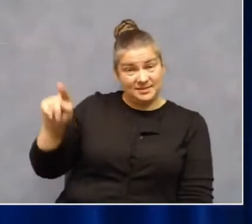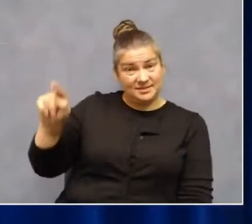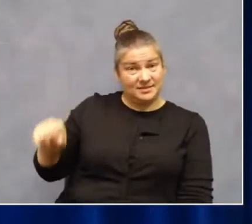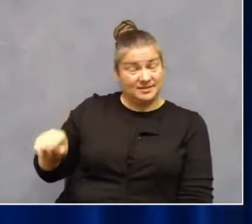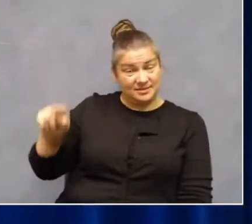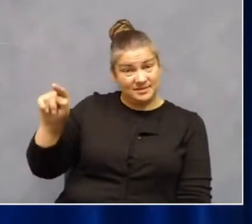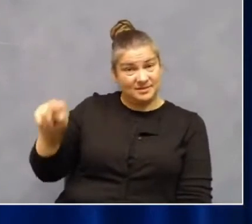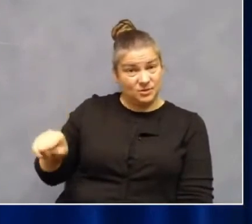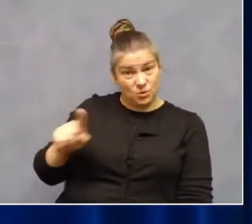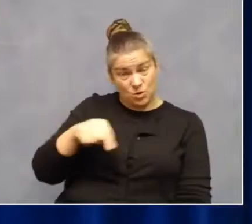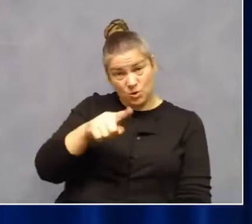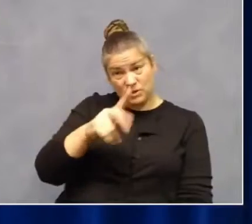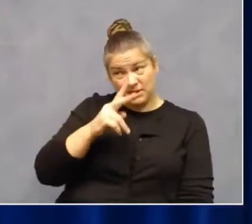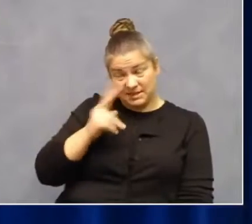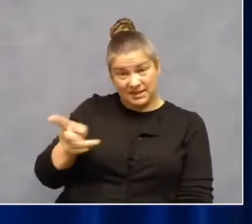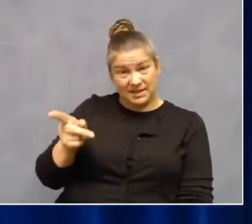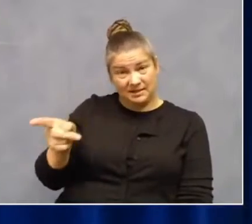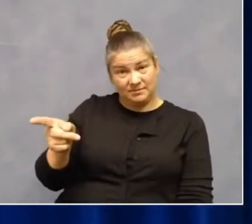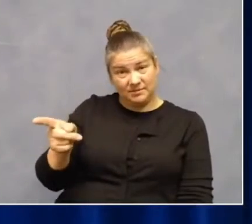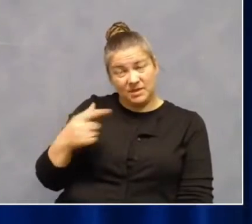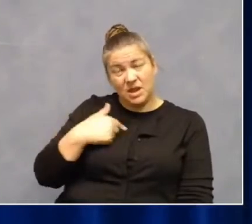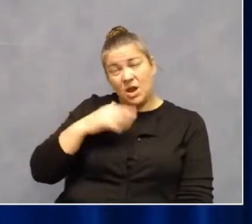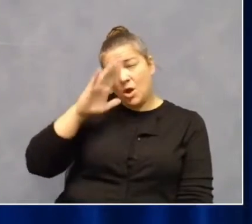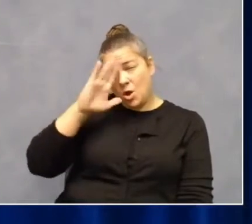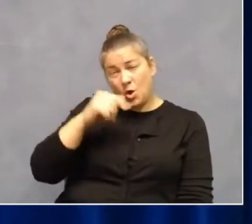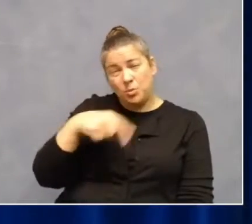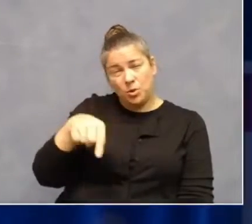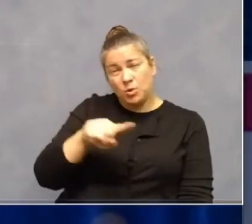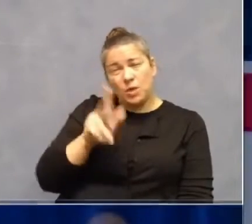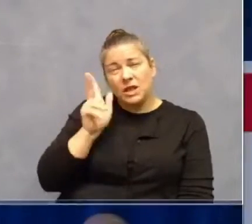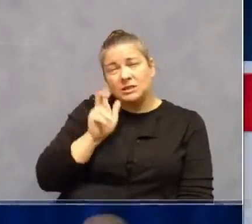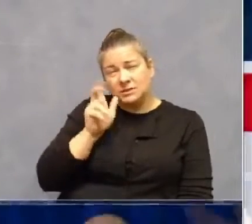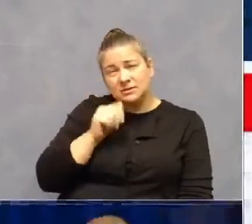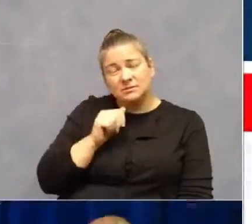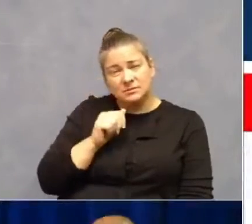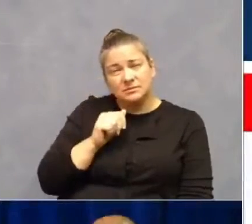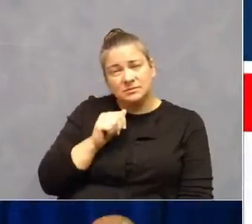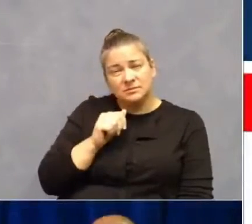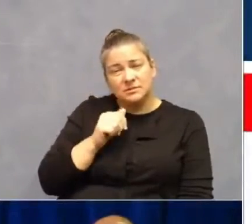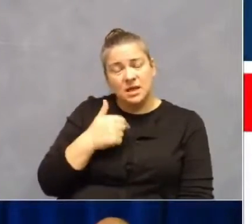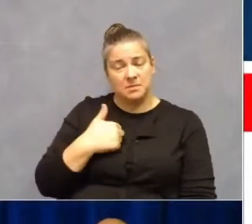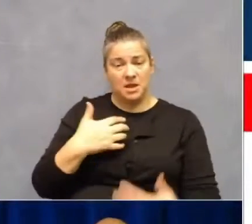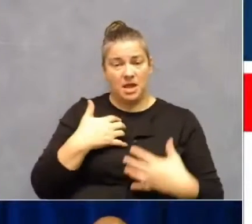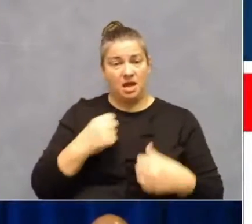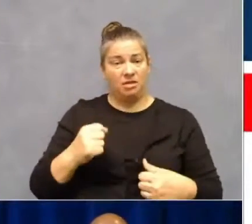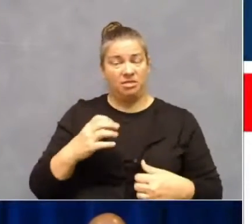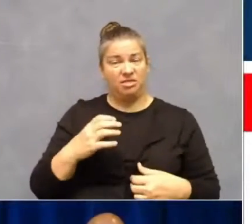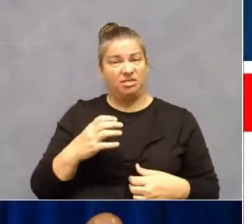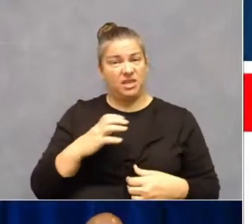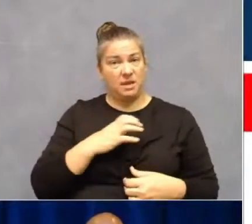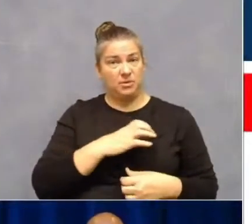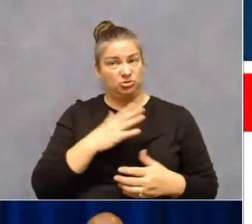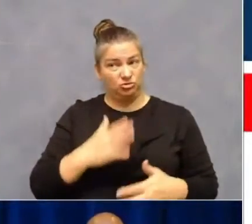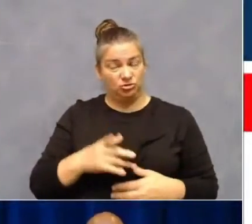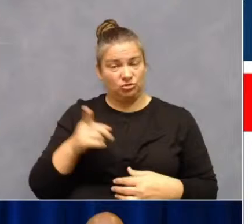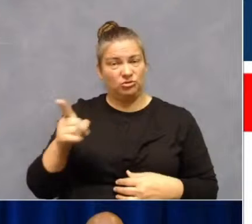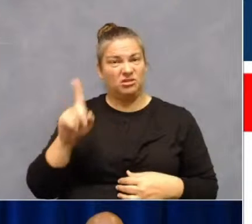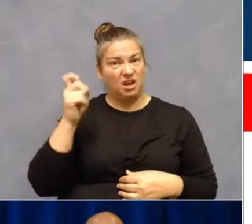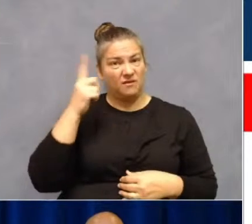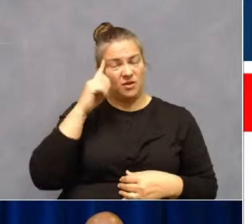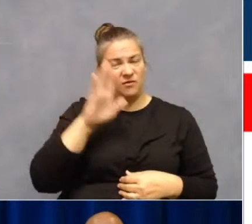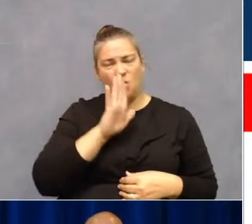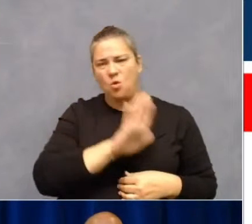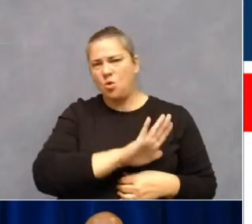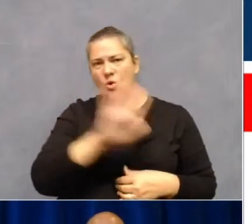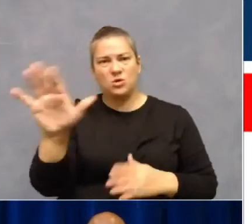see, I hope everyone will listen. I'm a health commissioner, and there's the governor for an entire state. We are not here